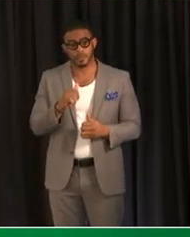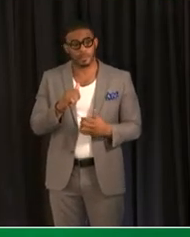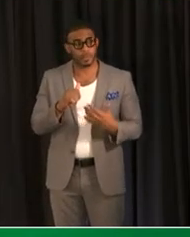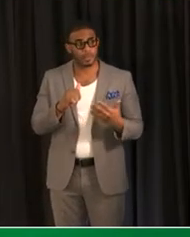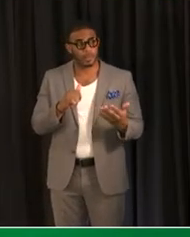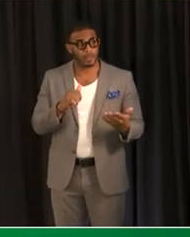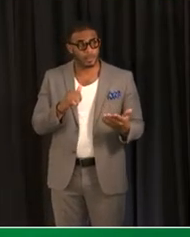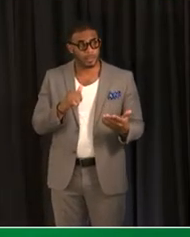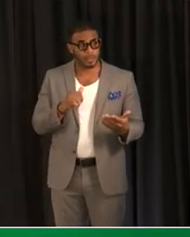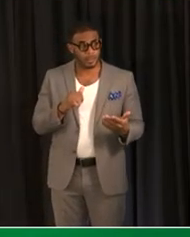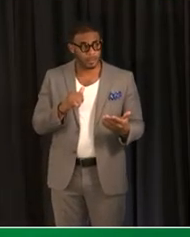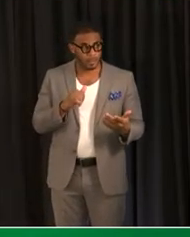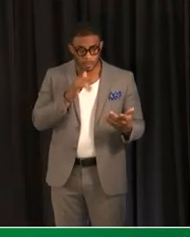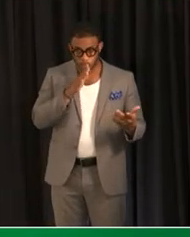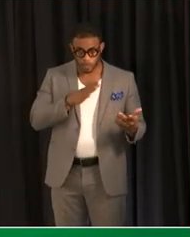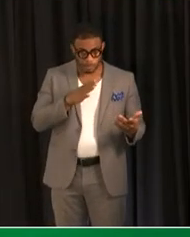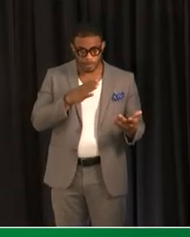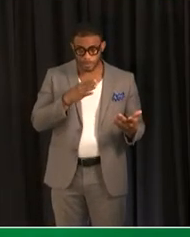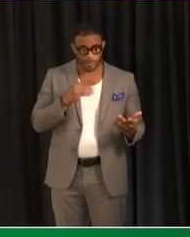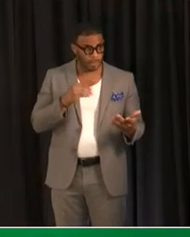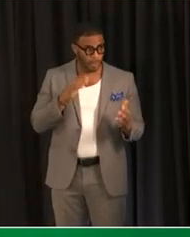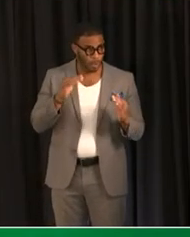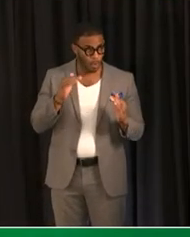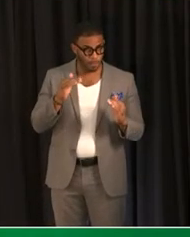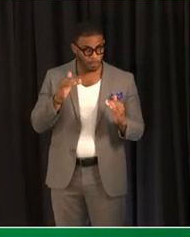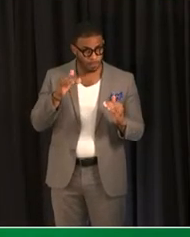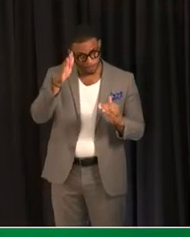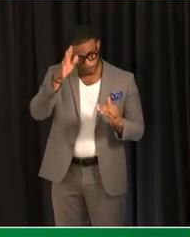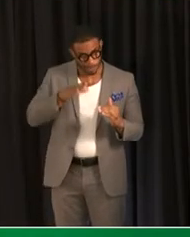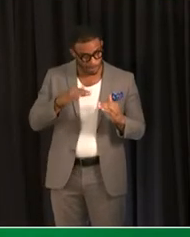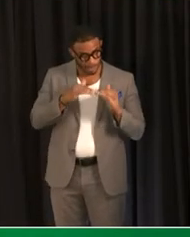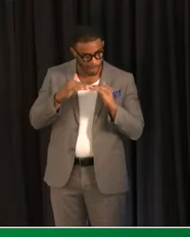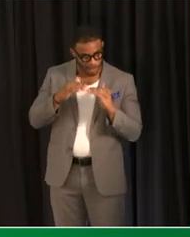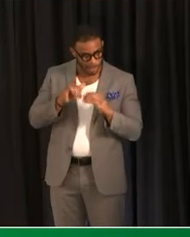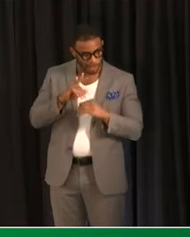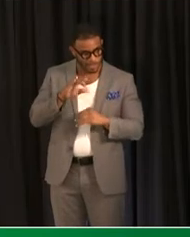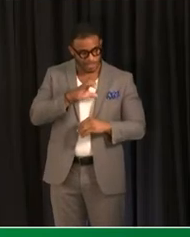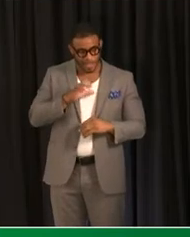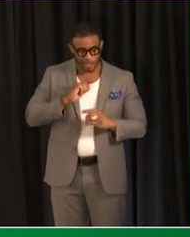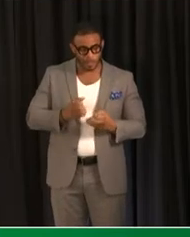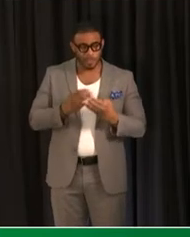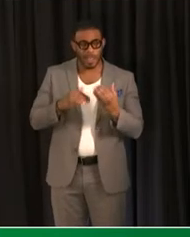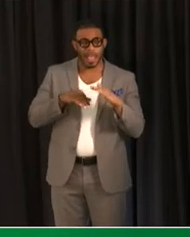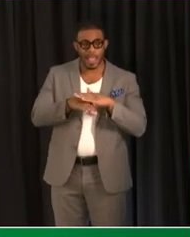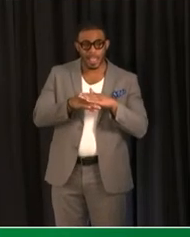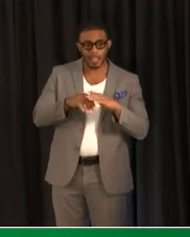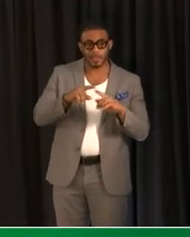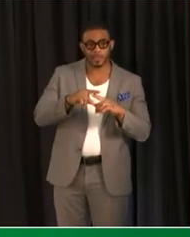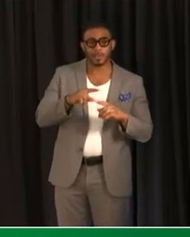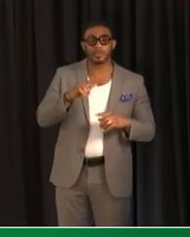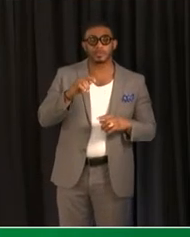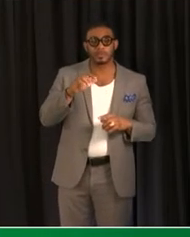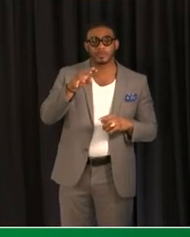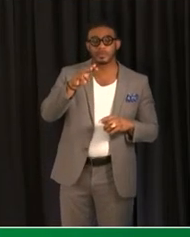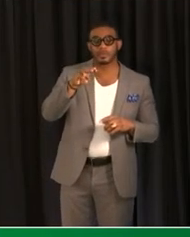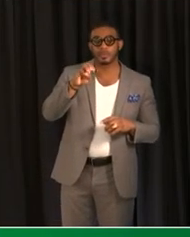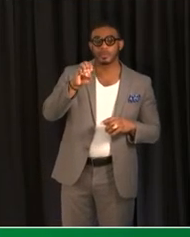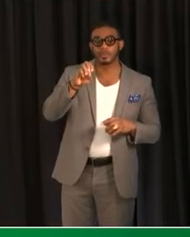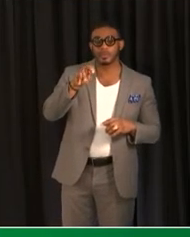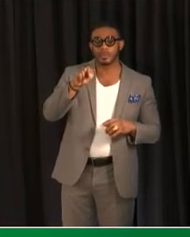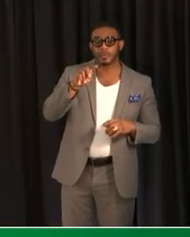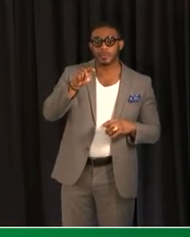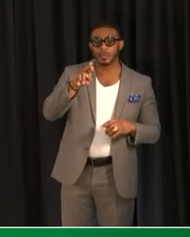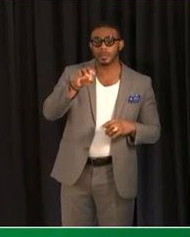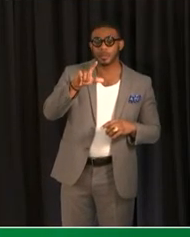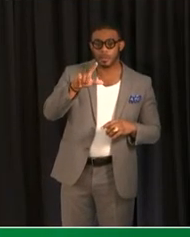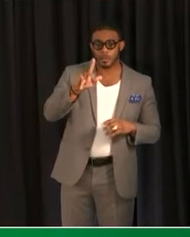our women and hopefully male colleagues to provide access to menstrual products in schools